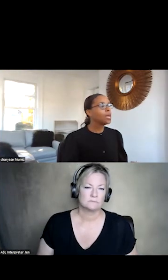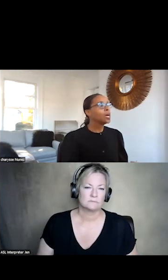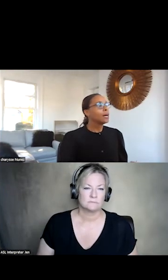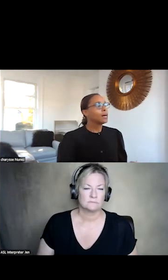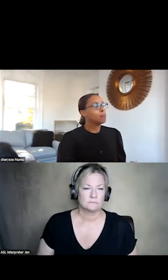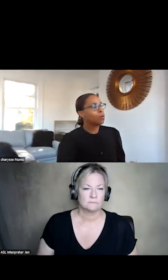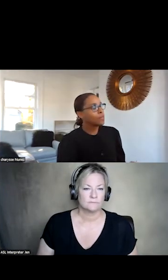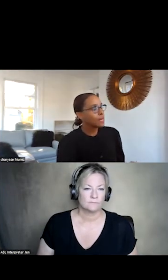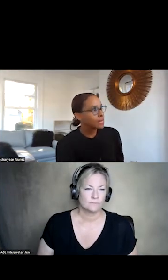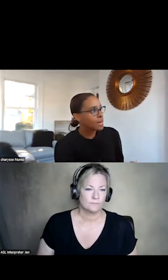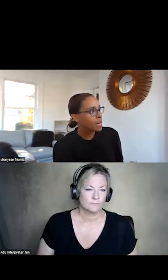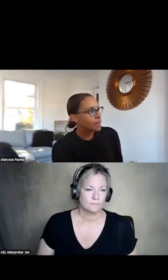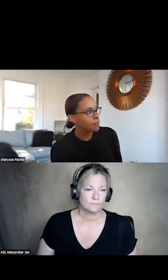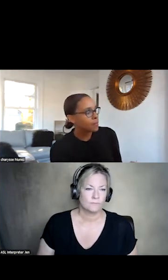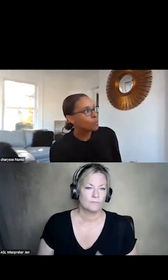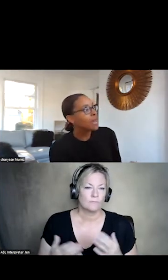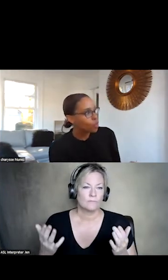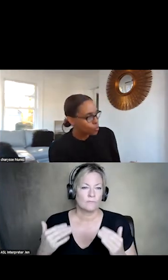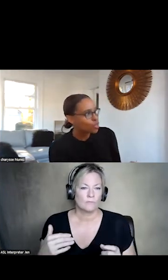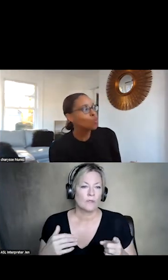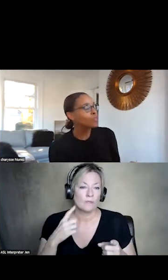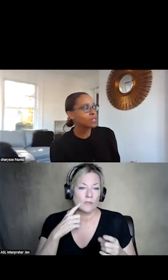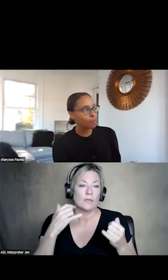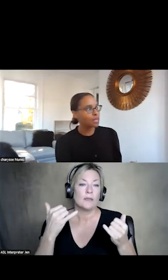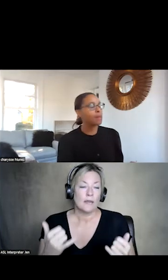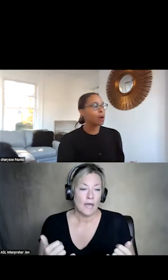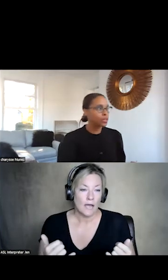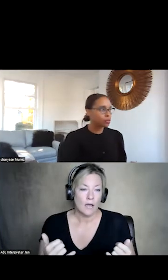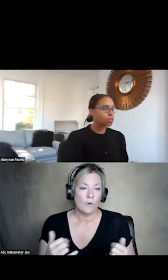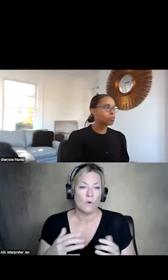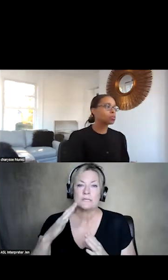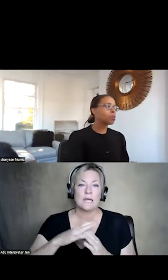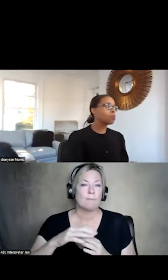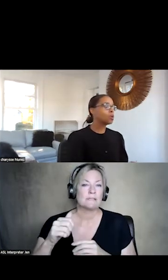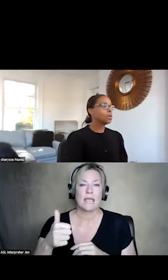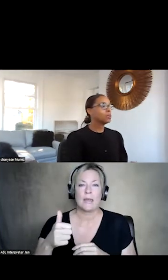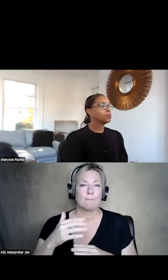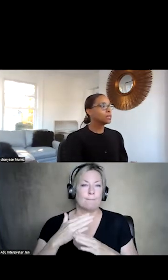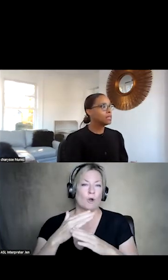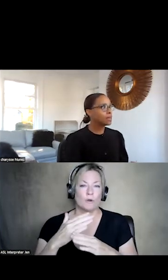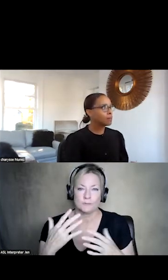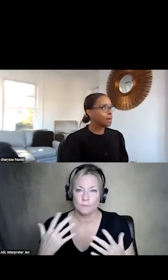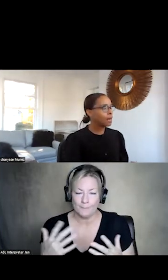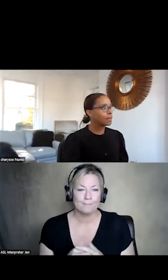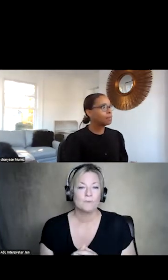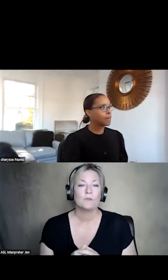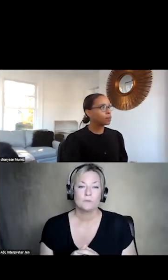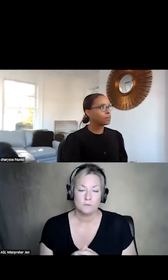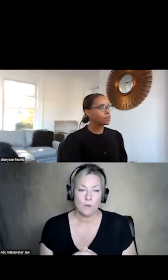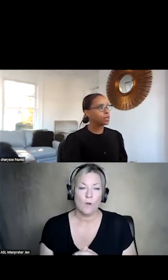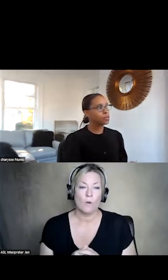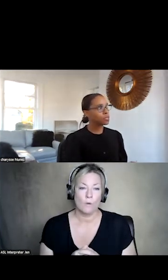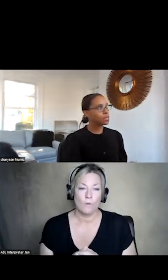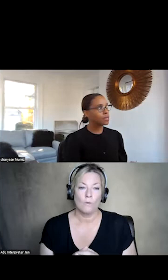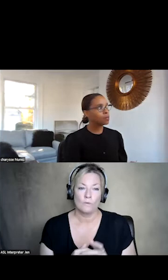Okay. On the next slide, I think we now go into what are the top 10 barriers. So really getting behind the veil a